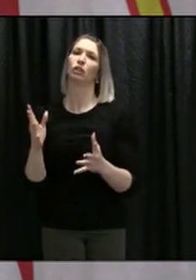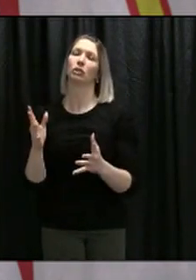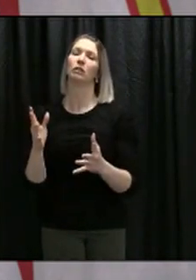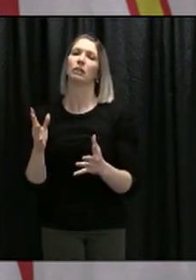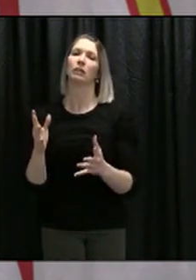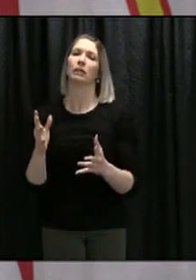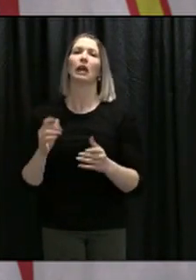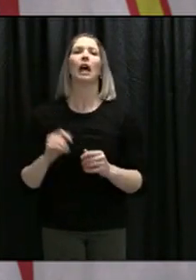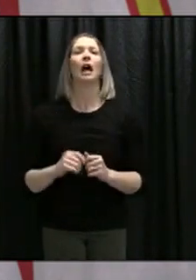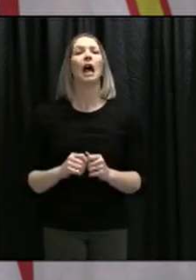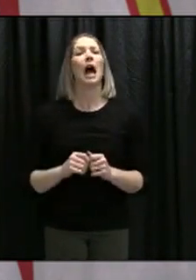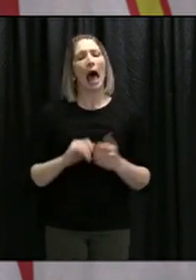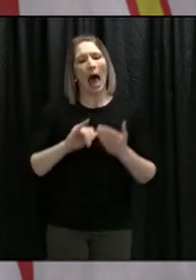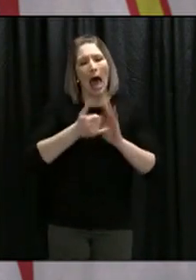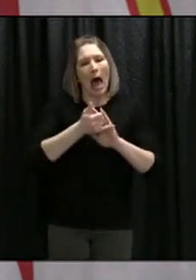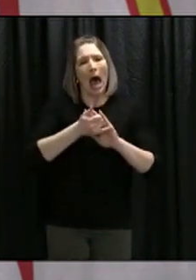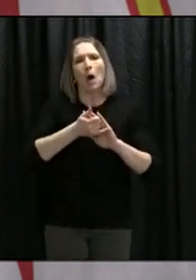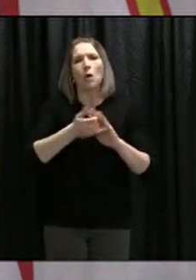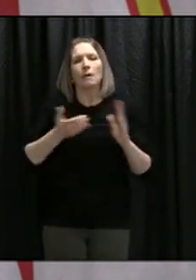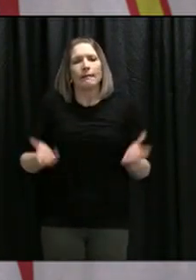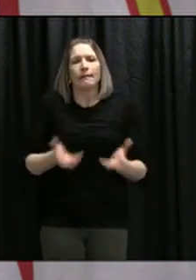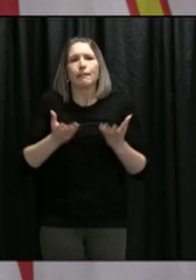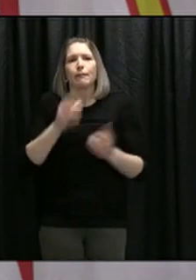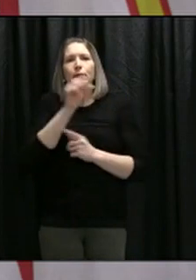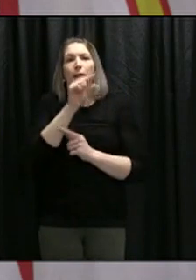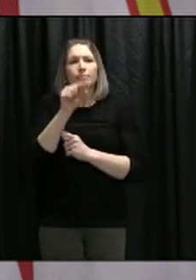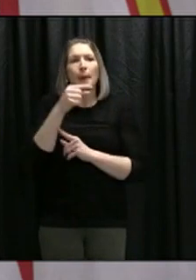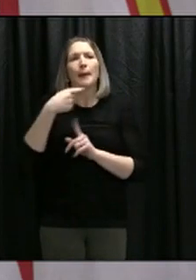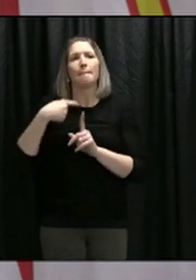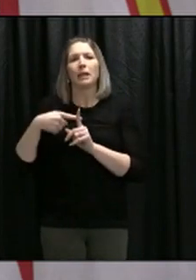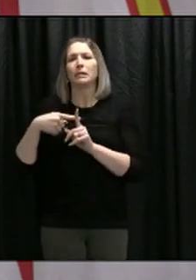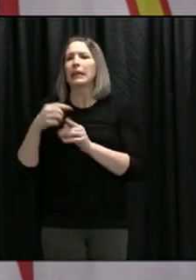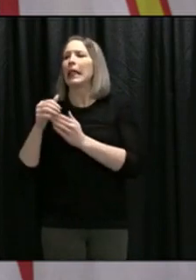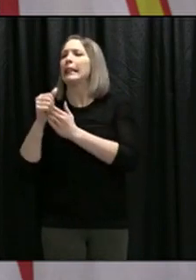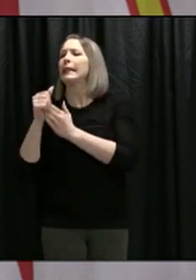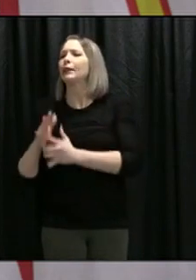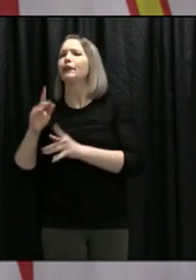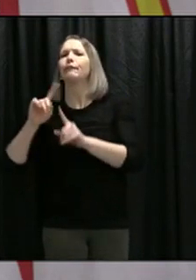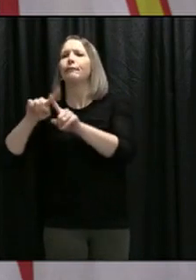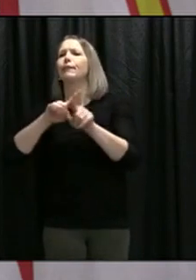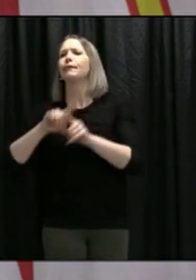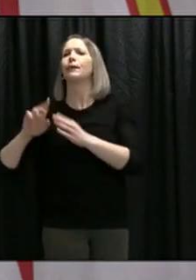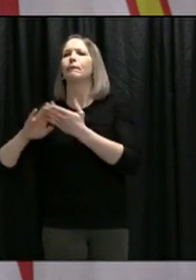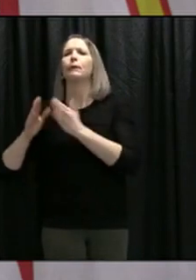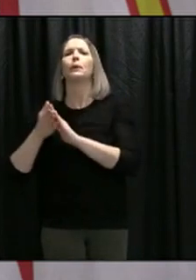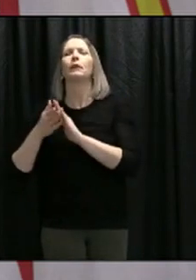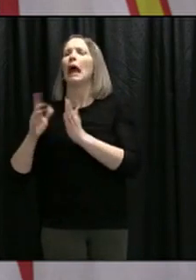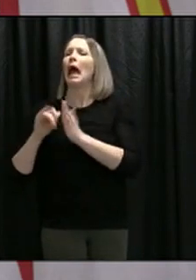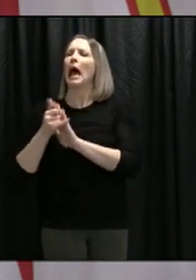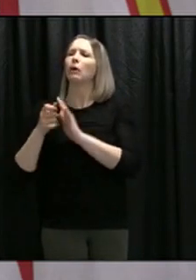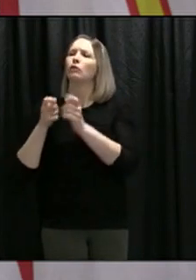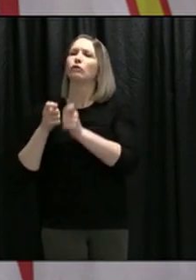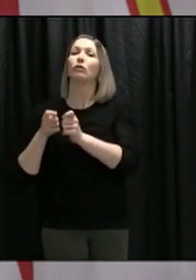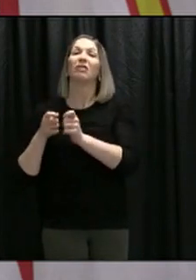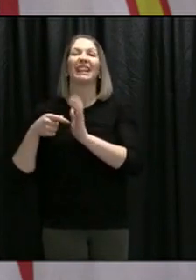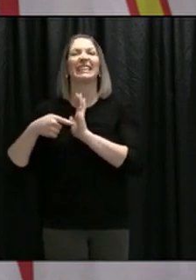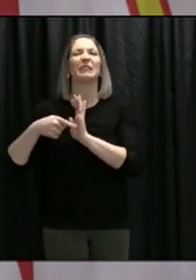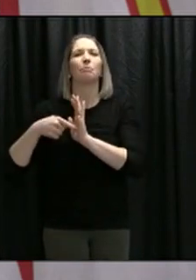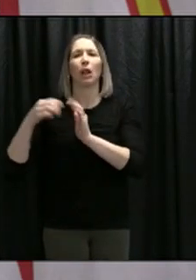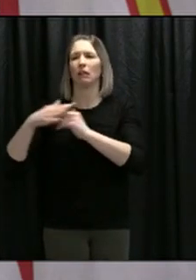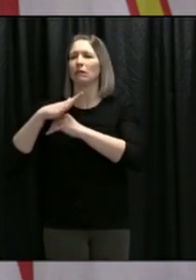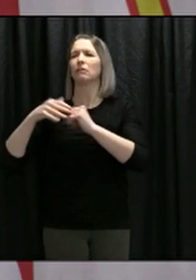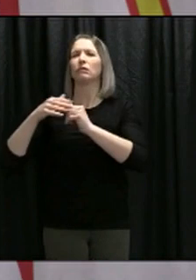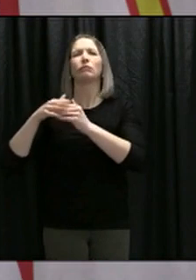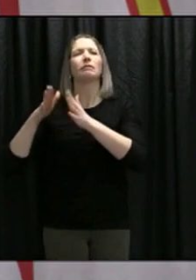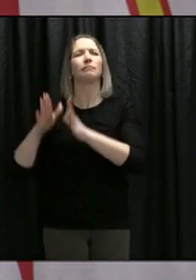spreading, Indigenous leaders in our province, they have taken it upon themselves to put additional measures in place. They put in checkpoints